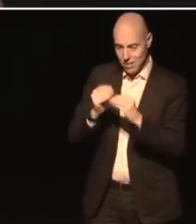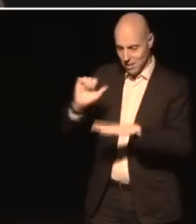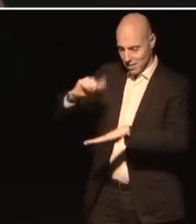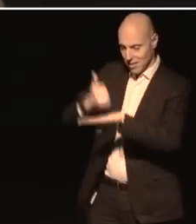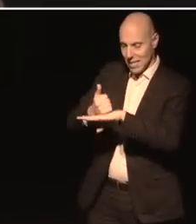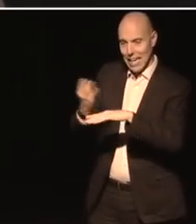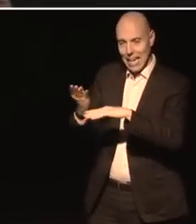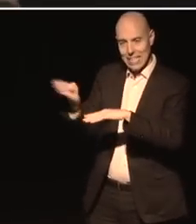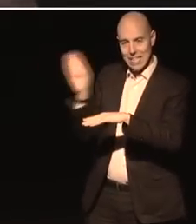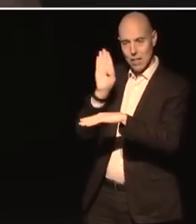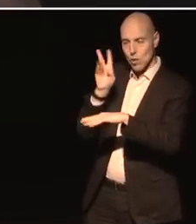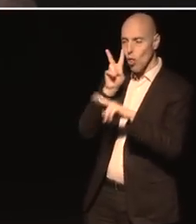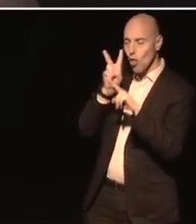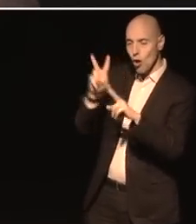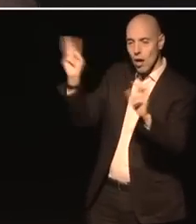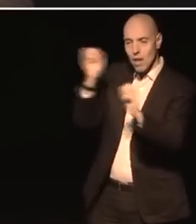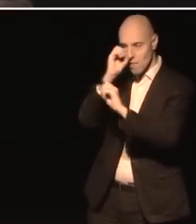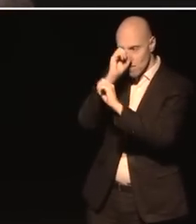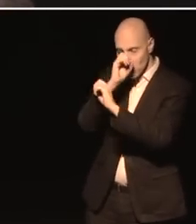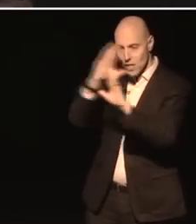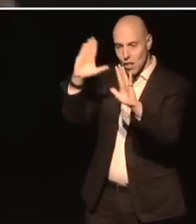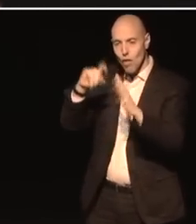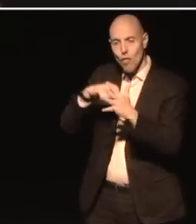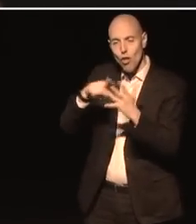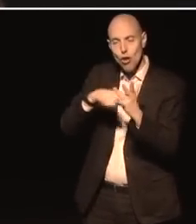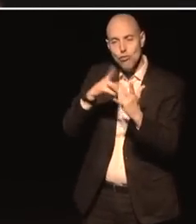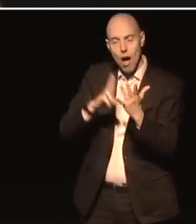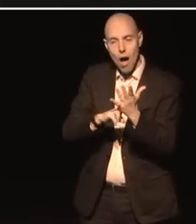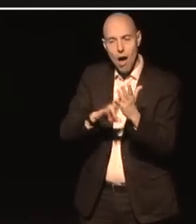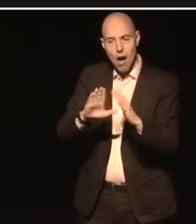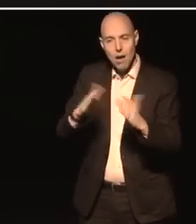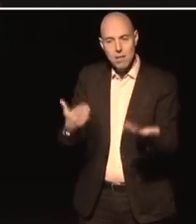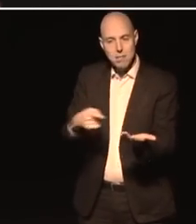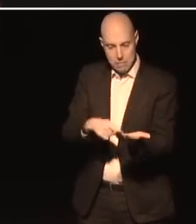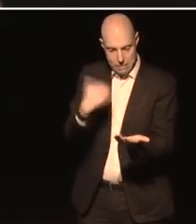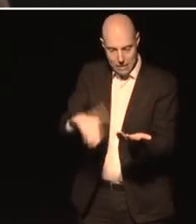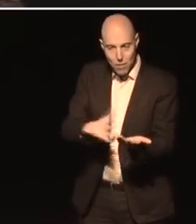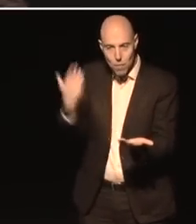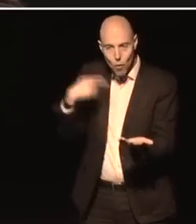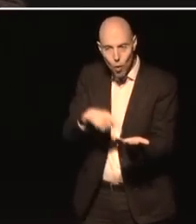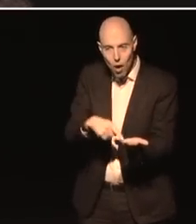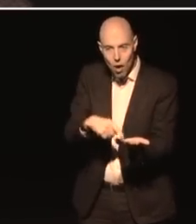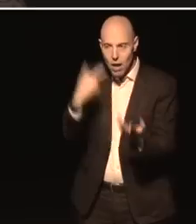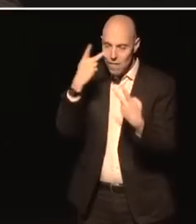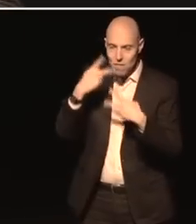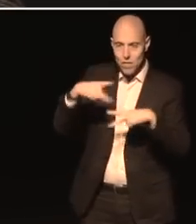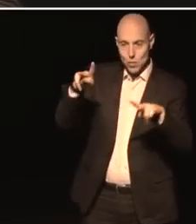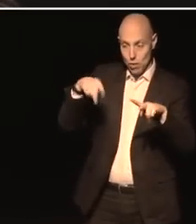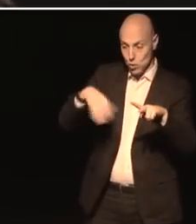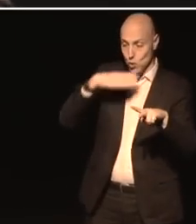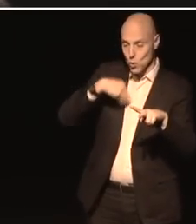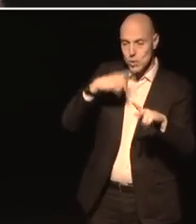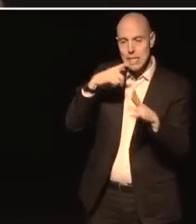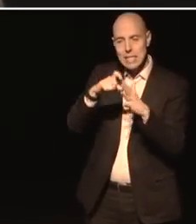installation was looking at the visualization of the Quran, which had never been done before. So this was the visualization of the Quran using data